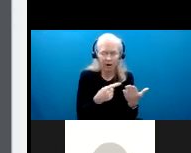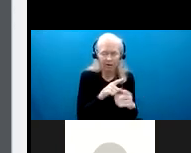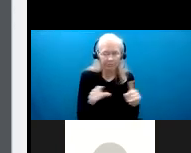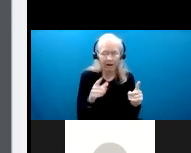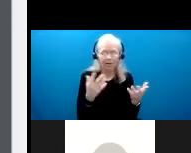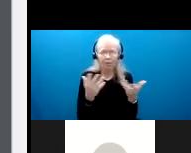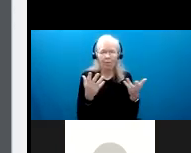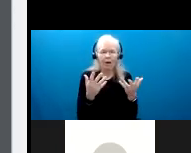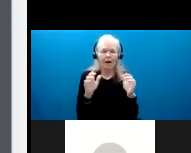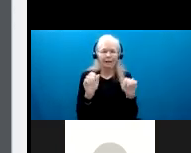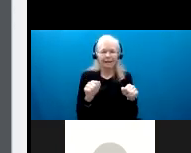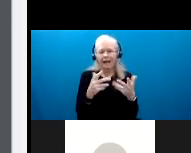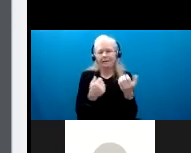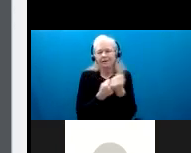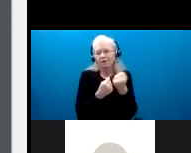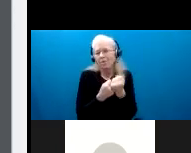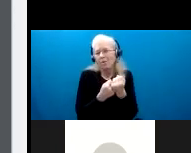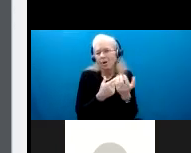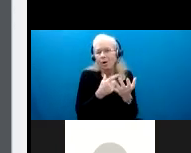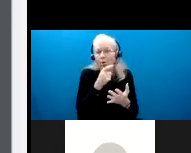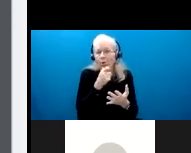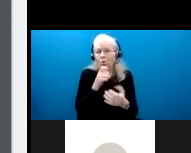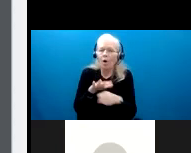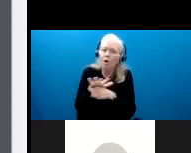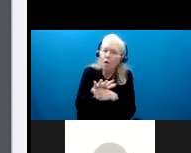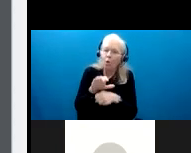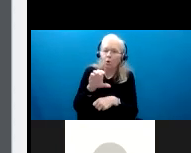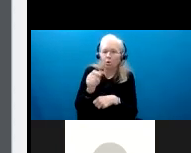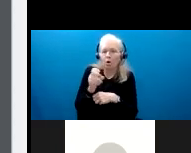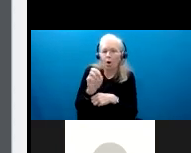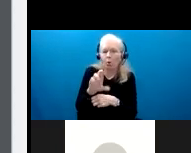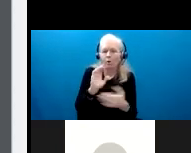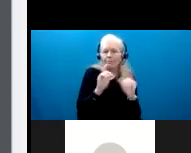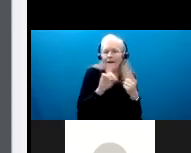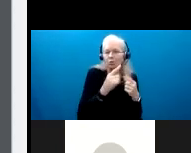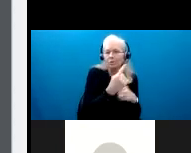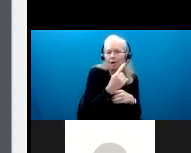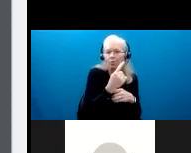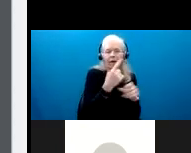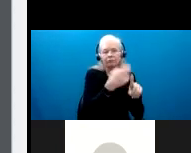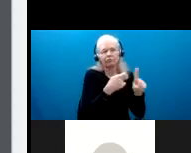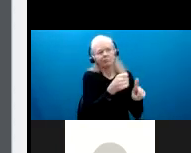of out-of-state ownership. Would anyone like to weigh in on either of those?